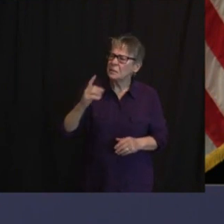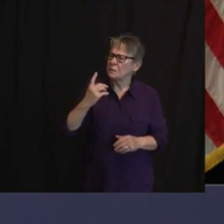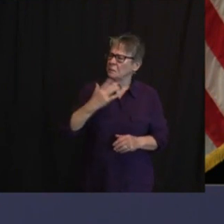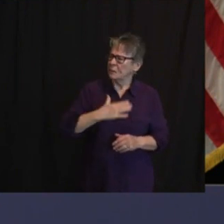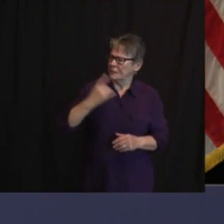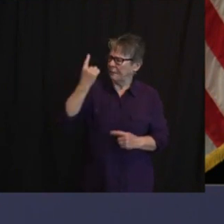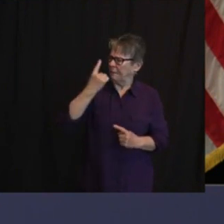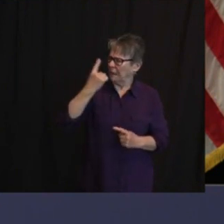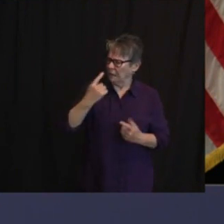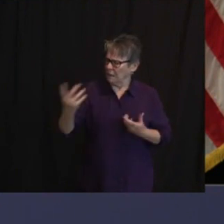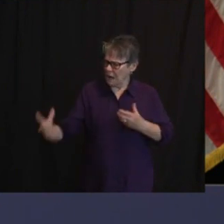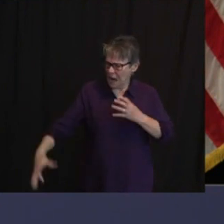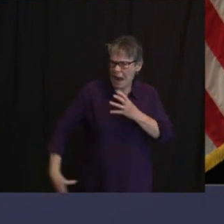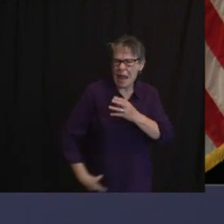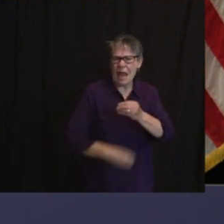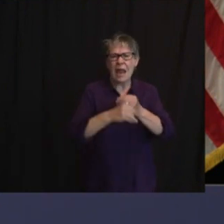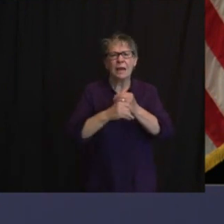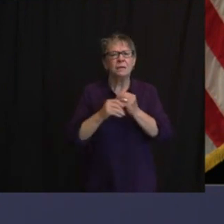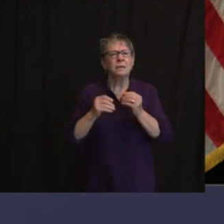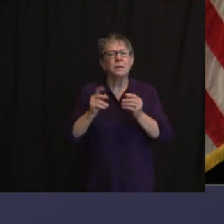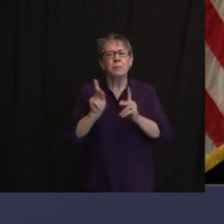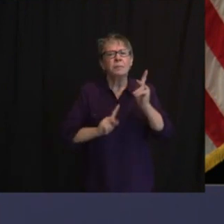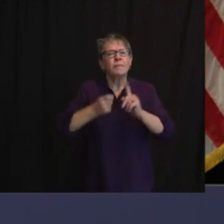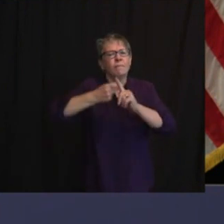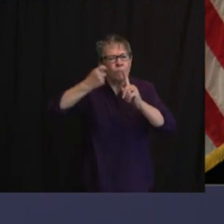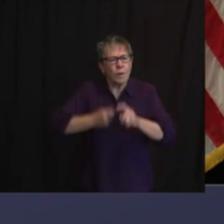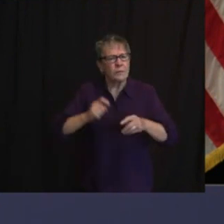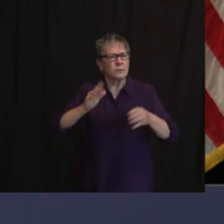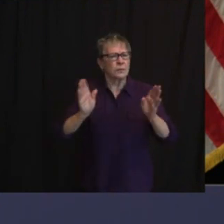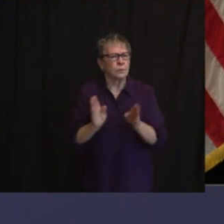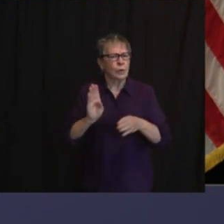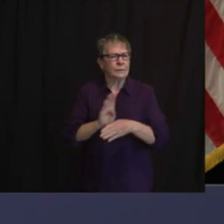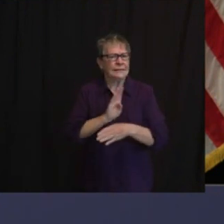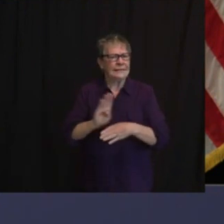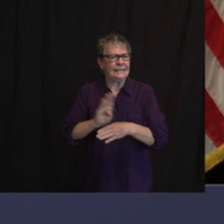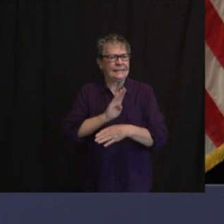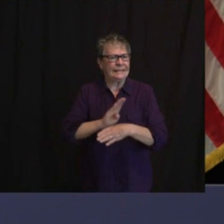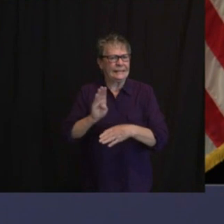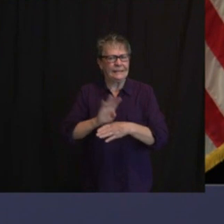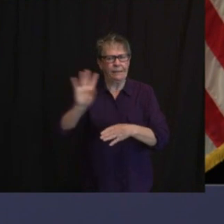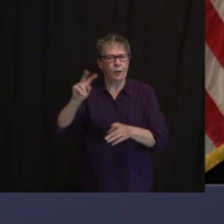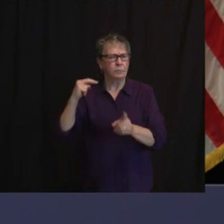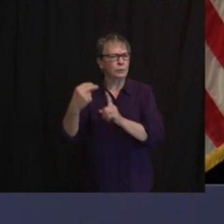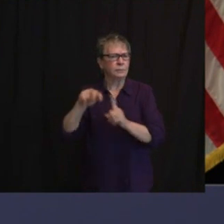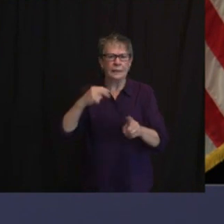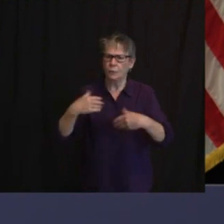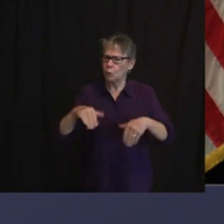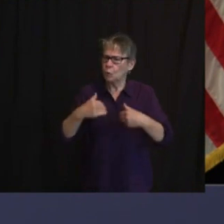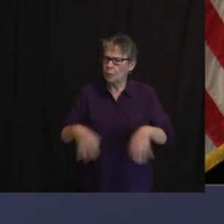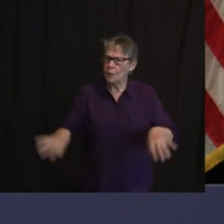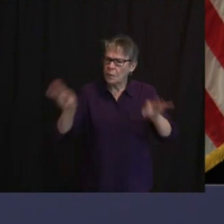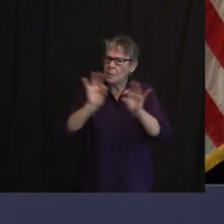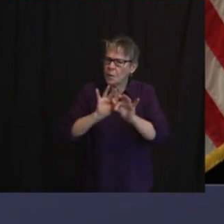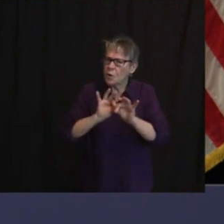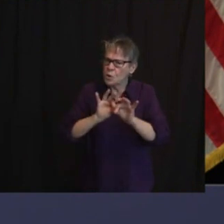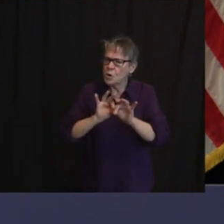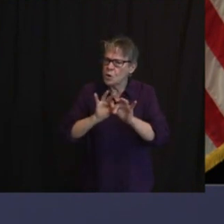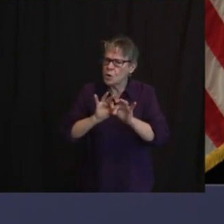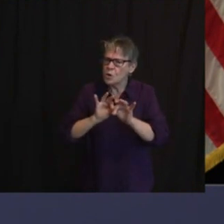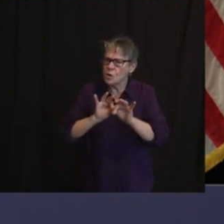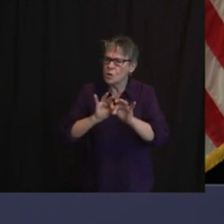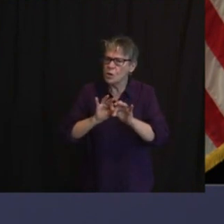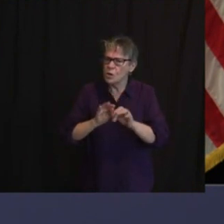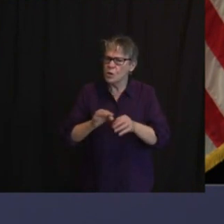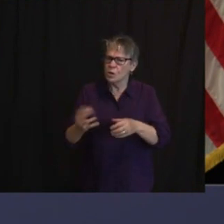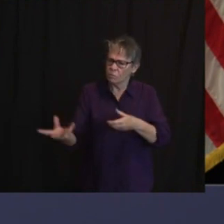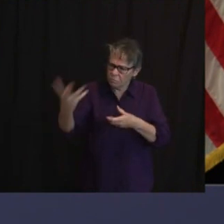There's no question about that. But you look at the progress we're making, that's because people are staying home. They're not going out.